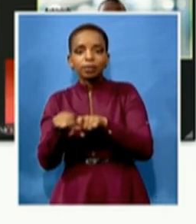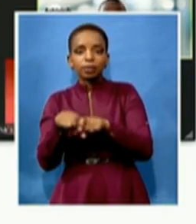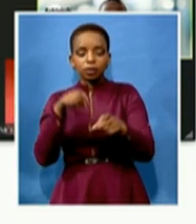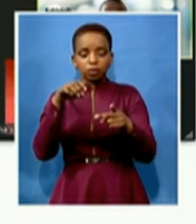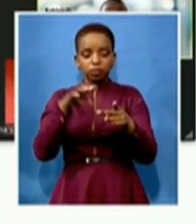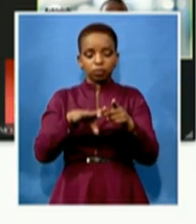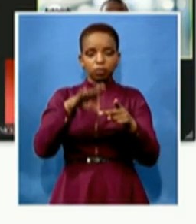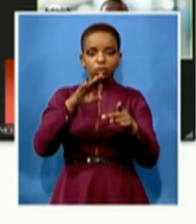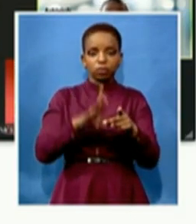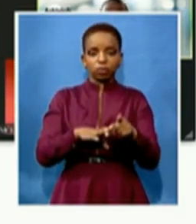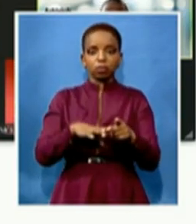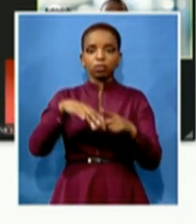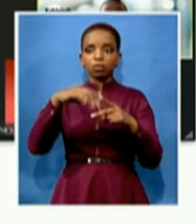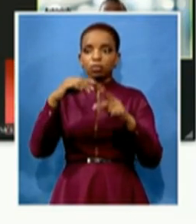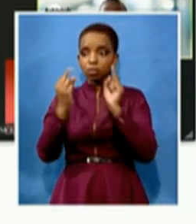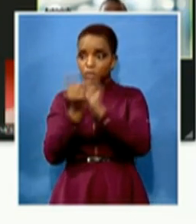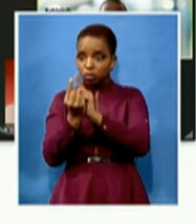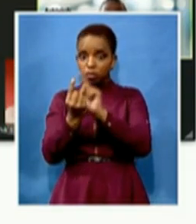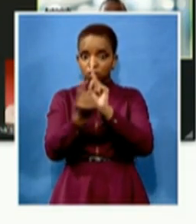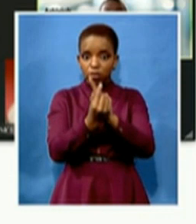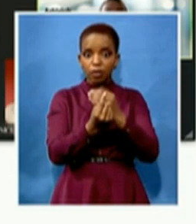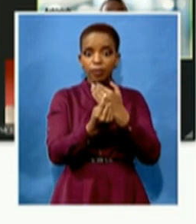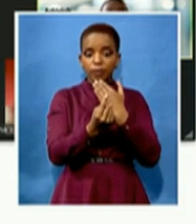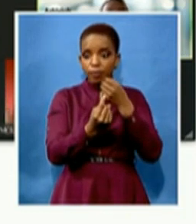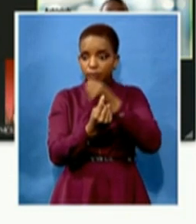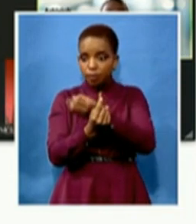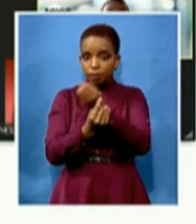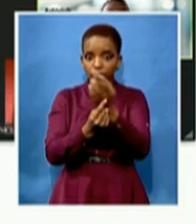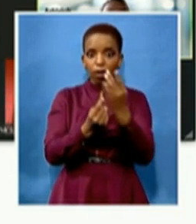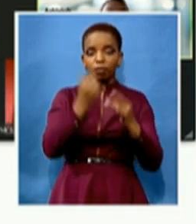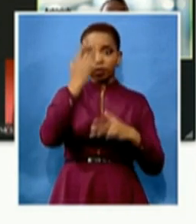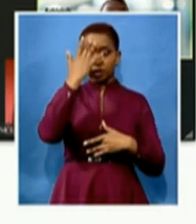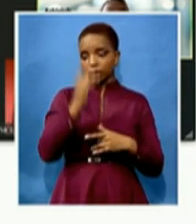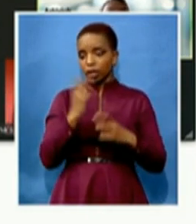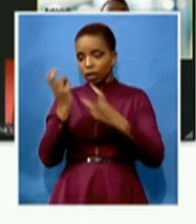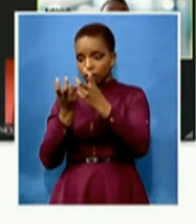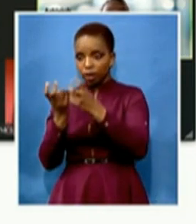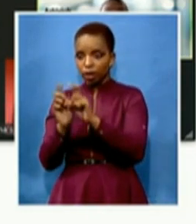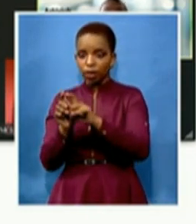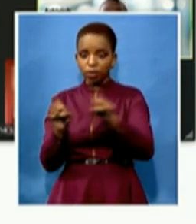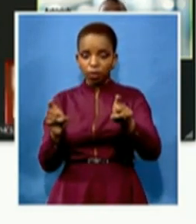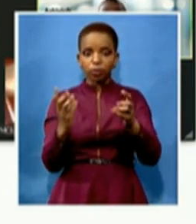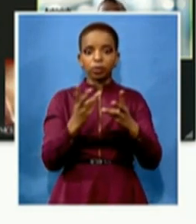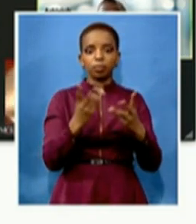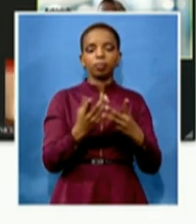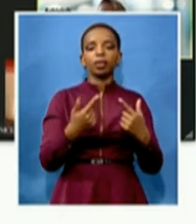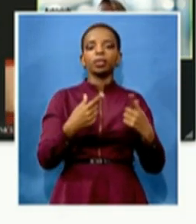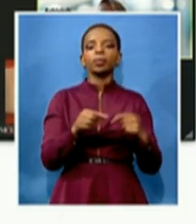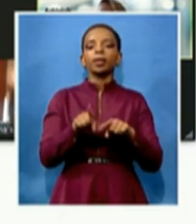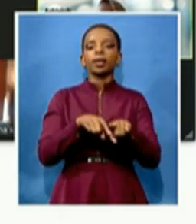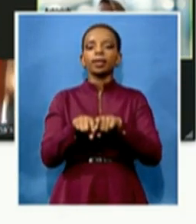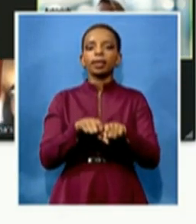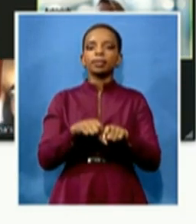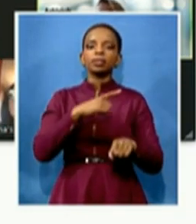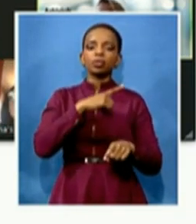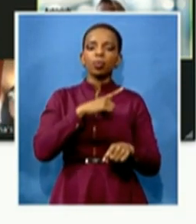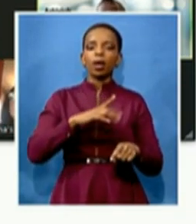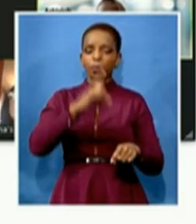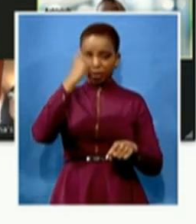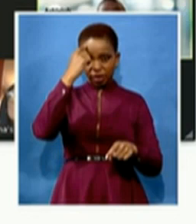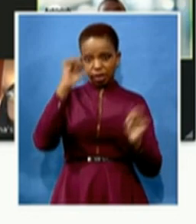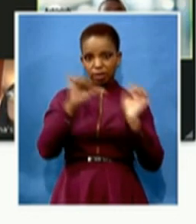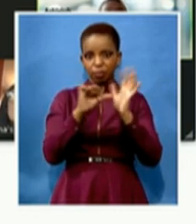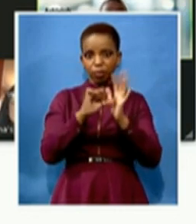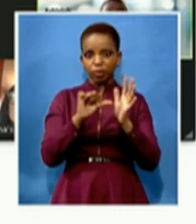thereof are incredibly important in order to manage, first of all, how the disease